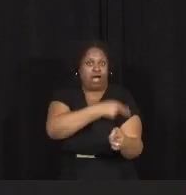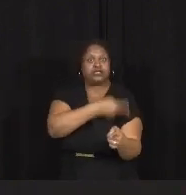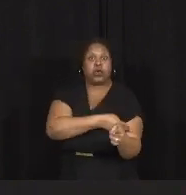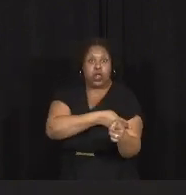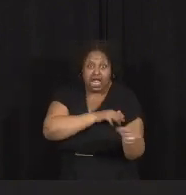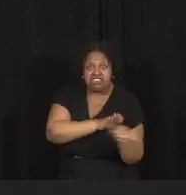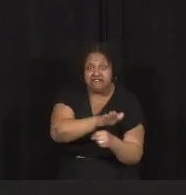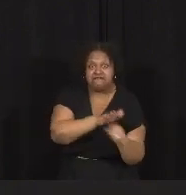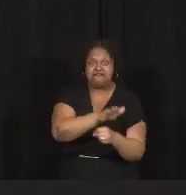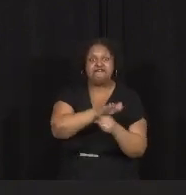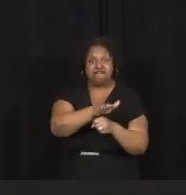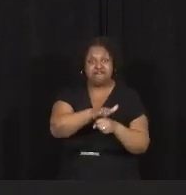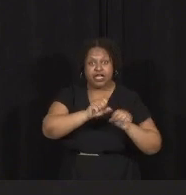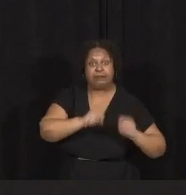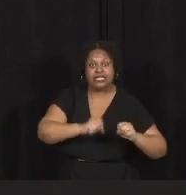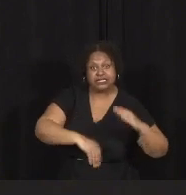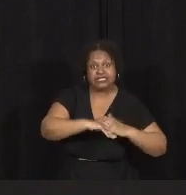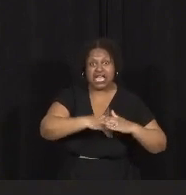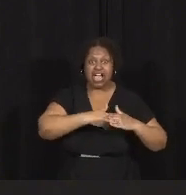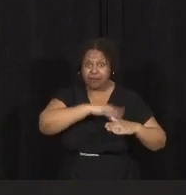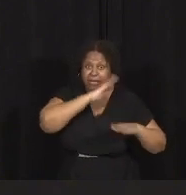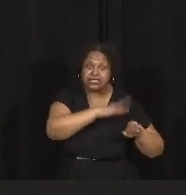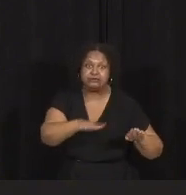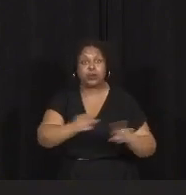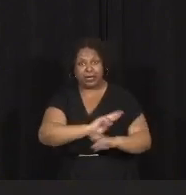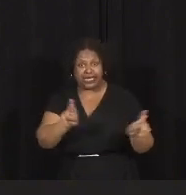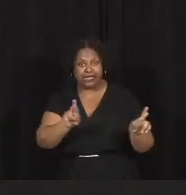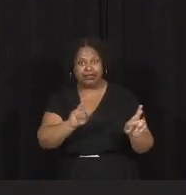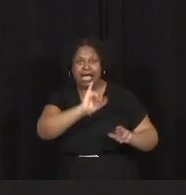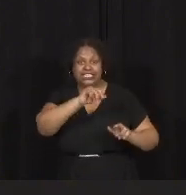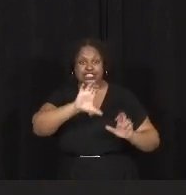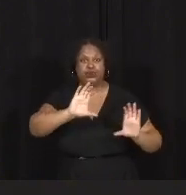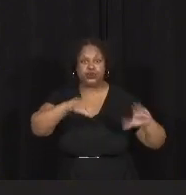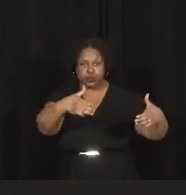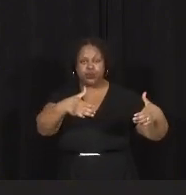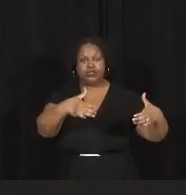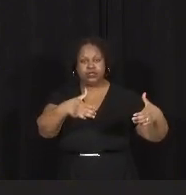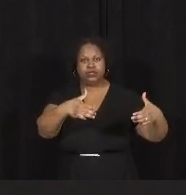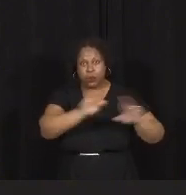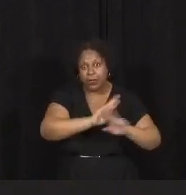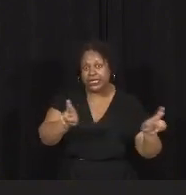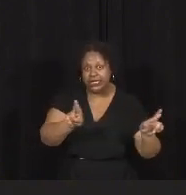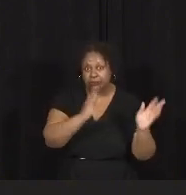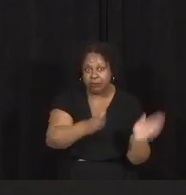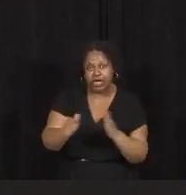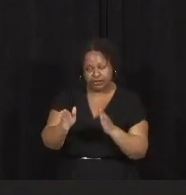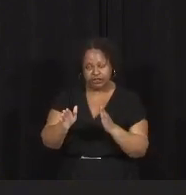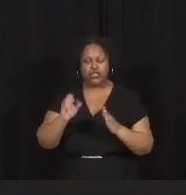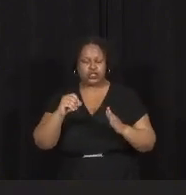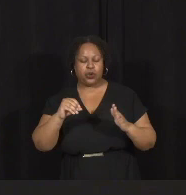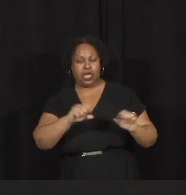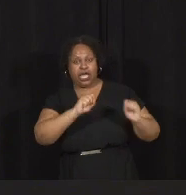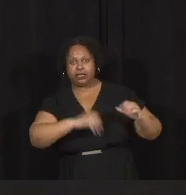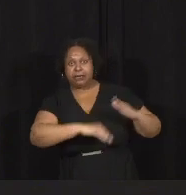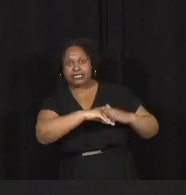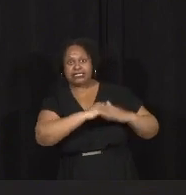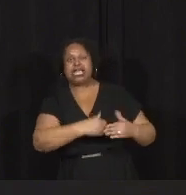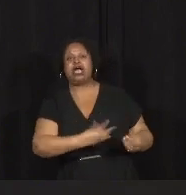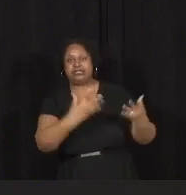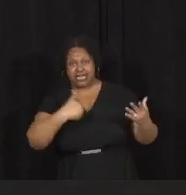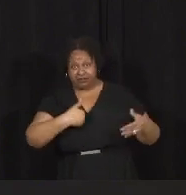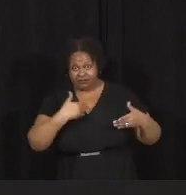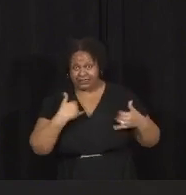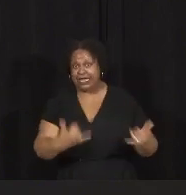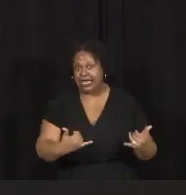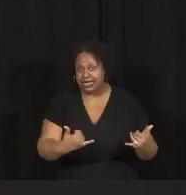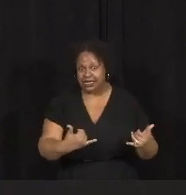see if you have the slide, is there's two lines on there. One is the amount of capacity we have in our system today. The other